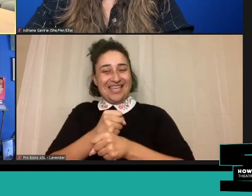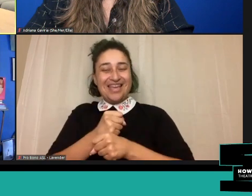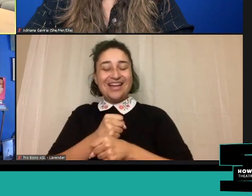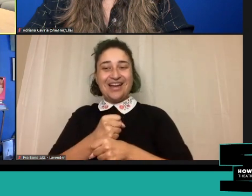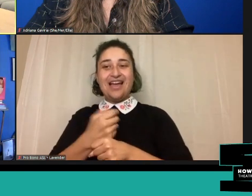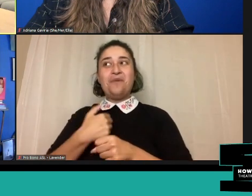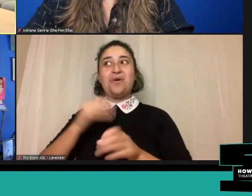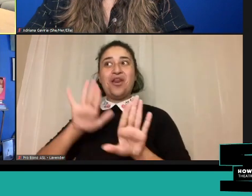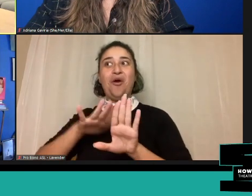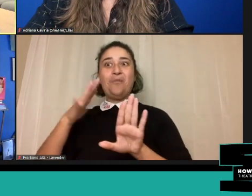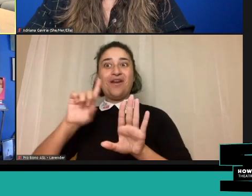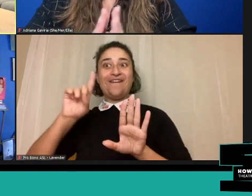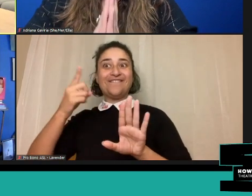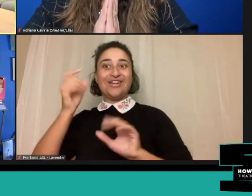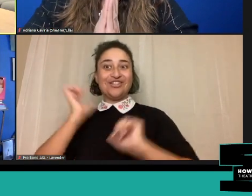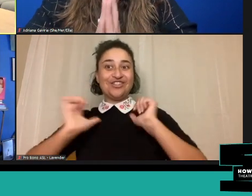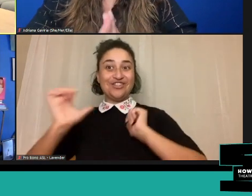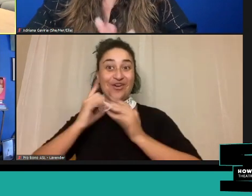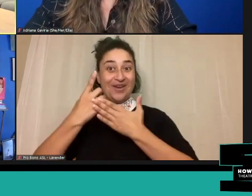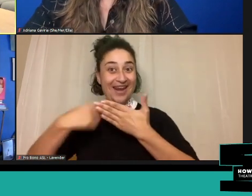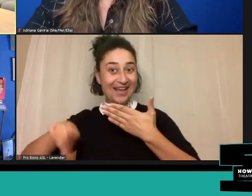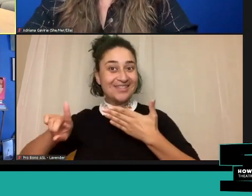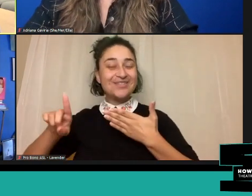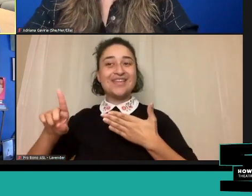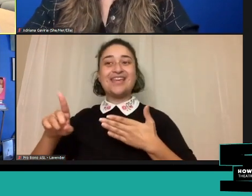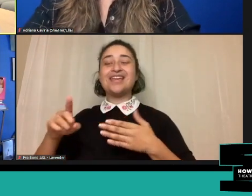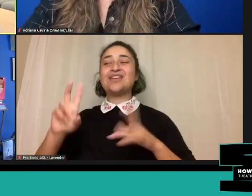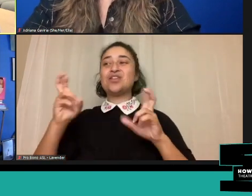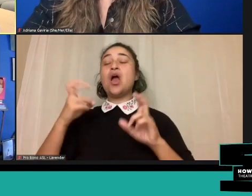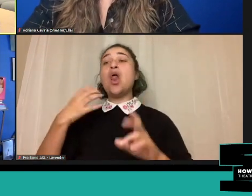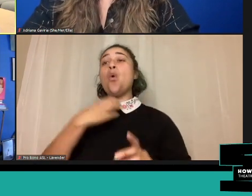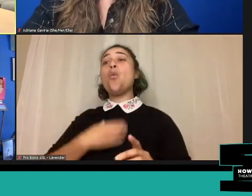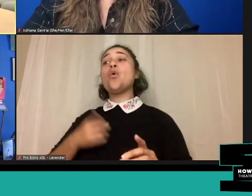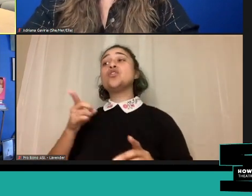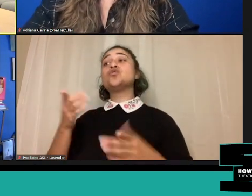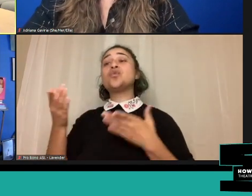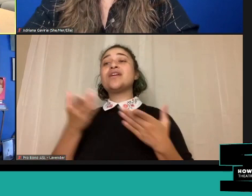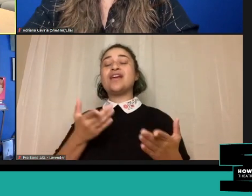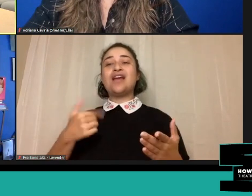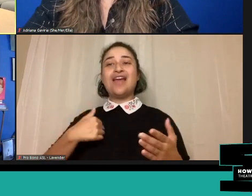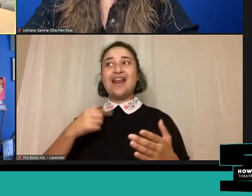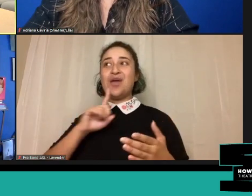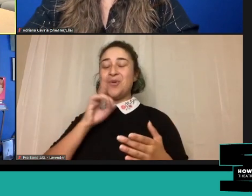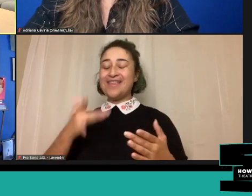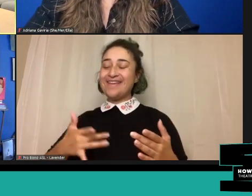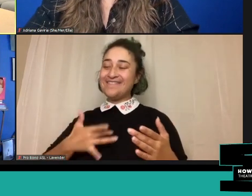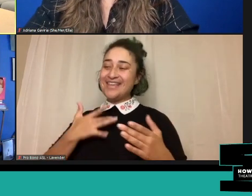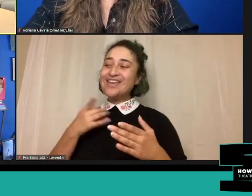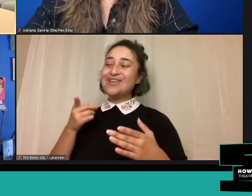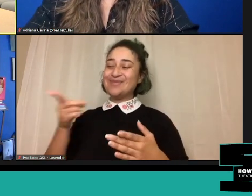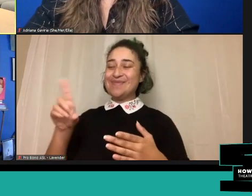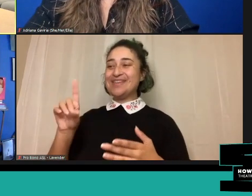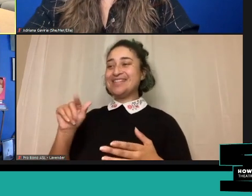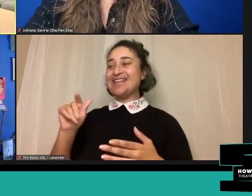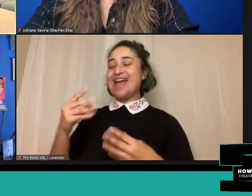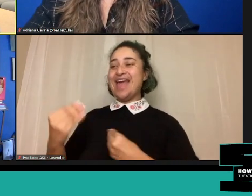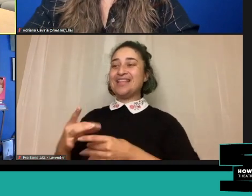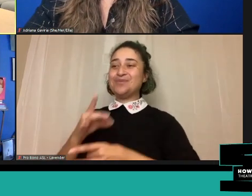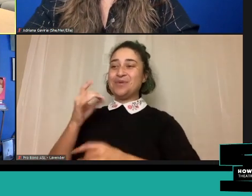show next week, Wish You Were Here by Sanaz Tusi. And I really feel Diane's spirit with me, because I was really